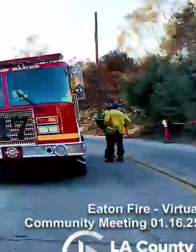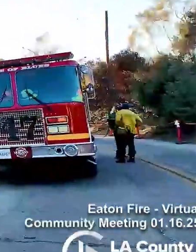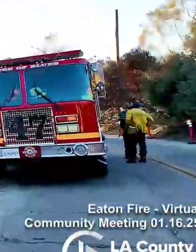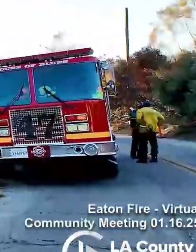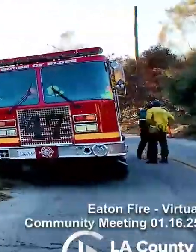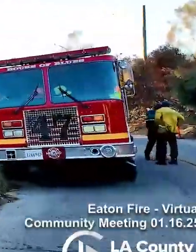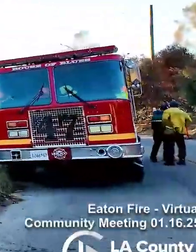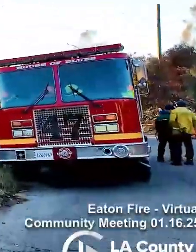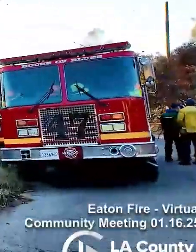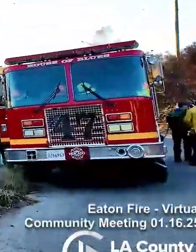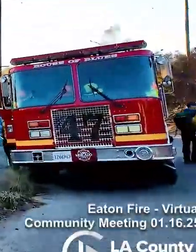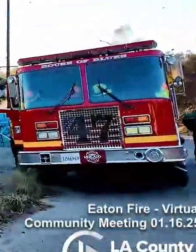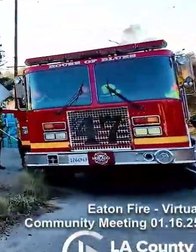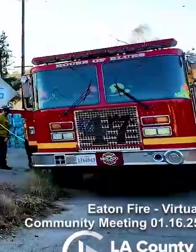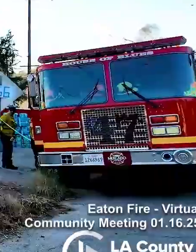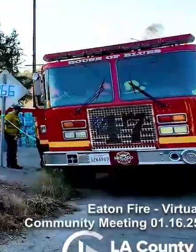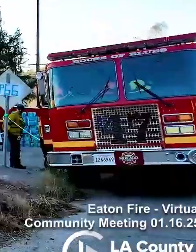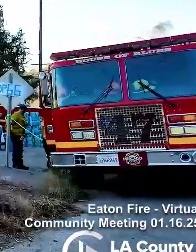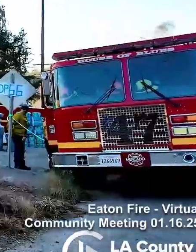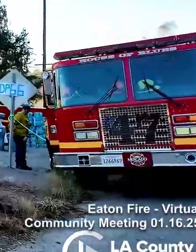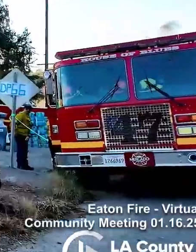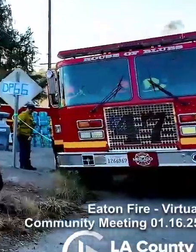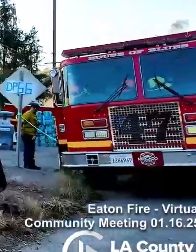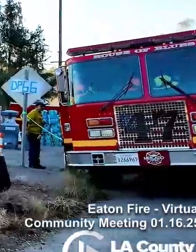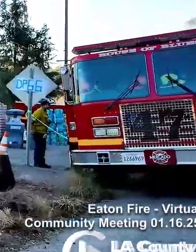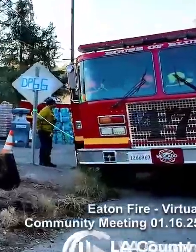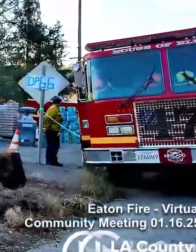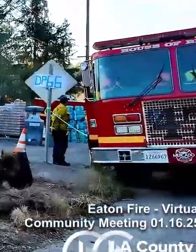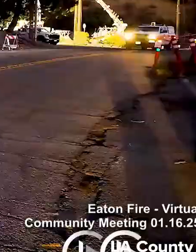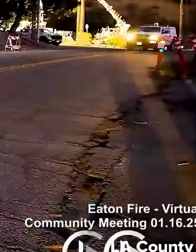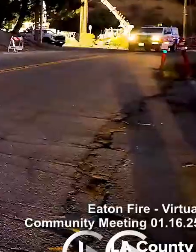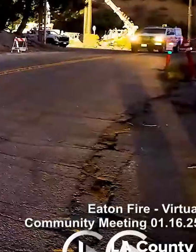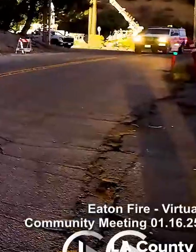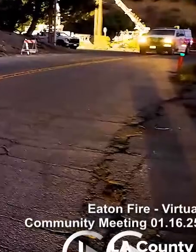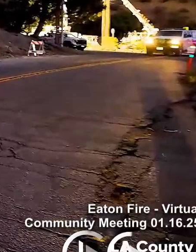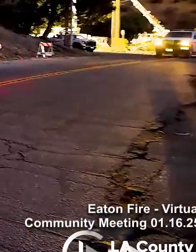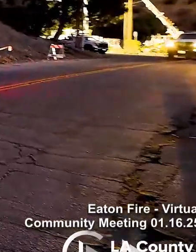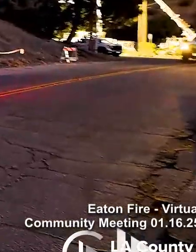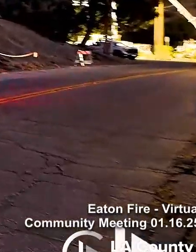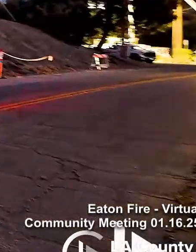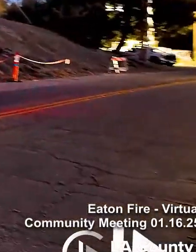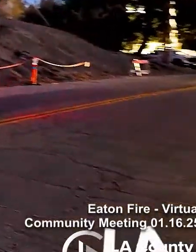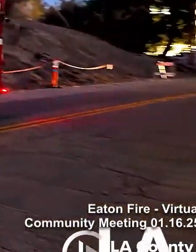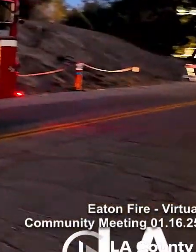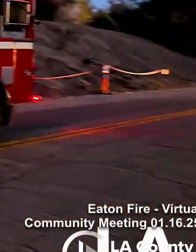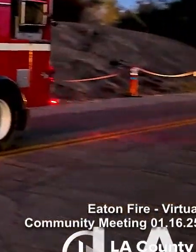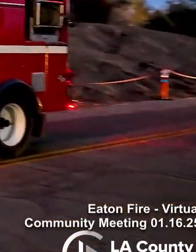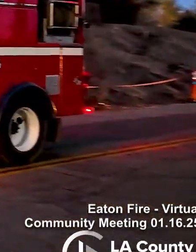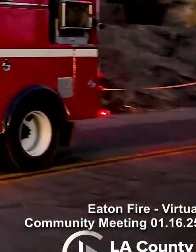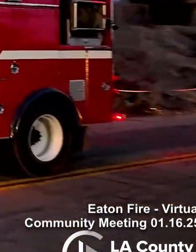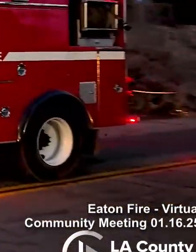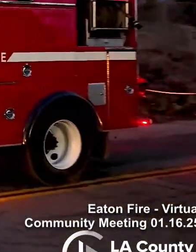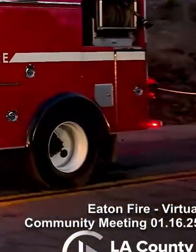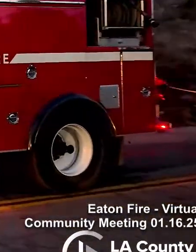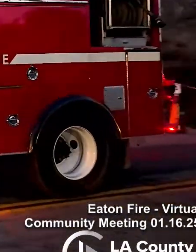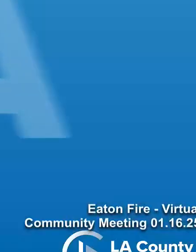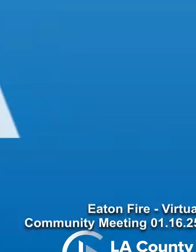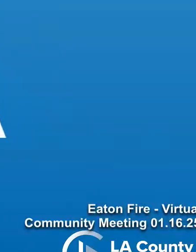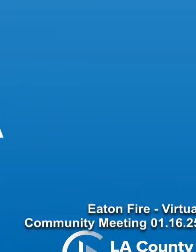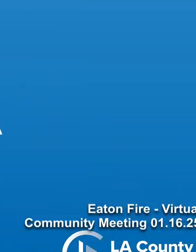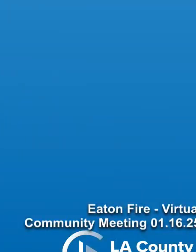We're a fine-tuned machine when it comes to assisting each other with large-scale wildfires here in